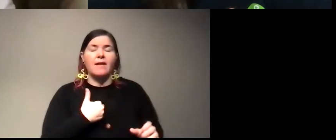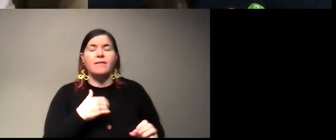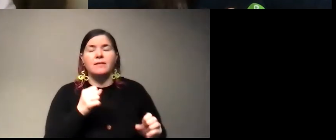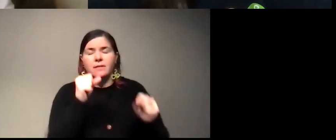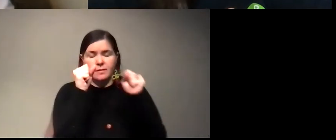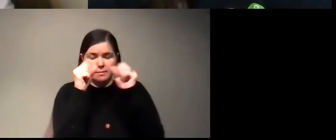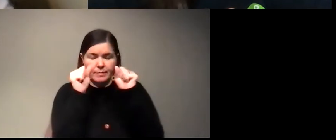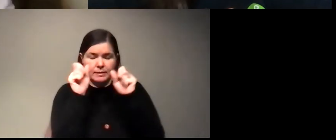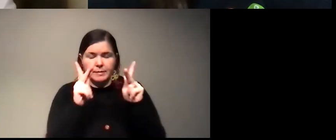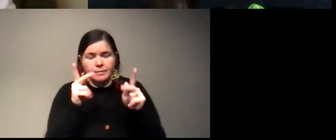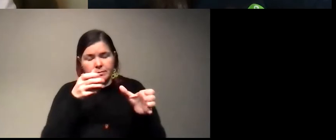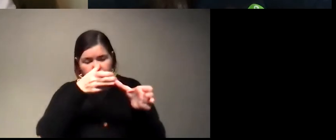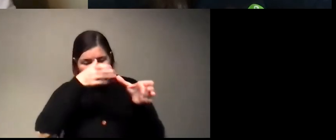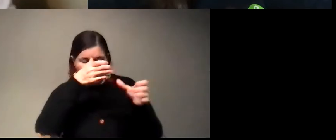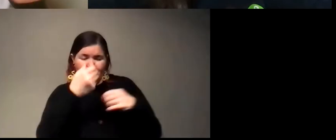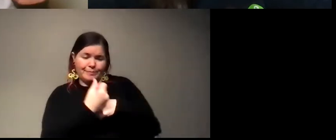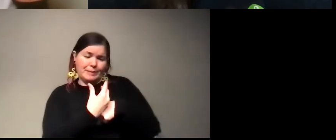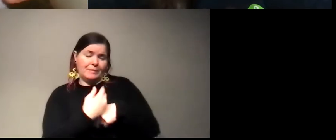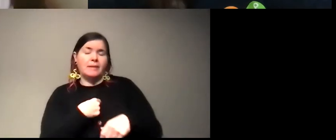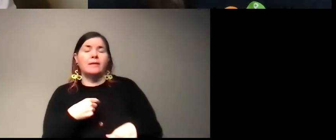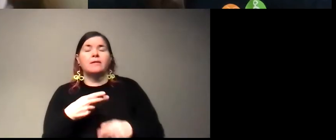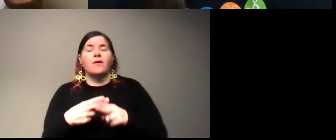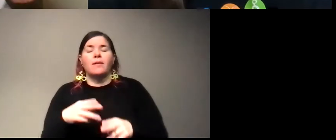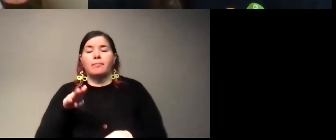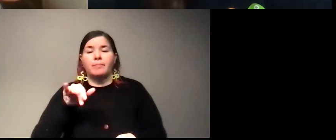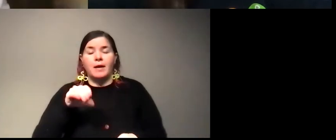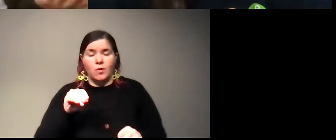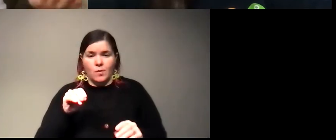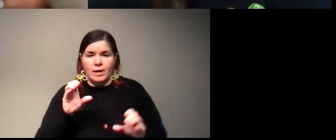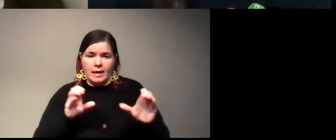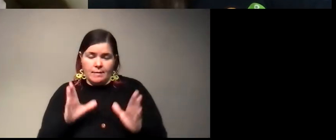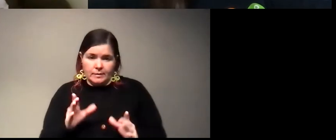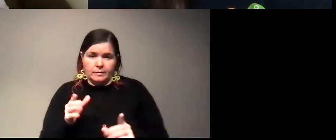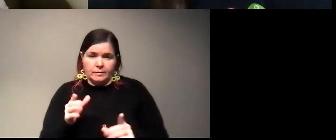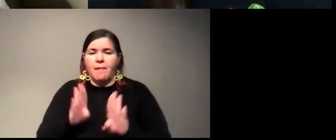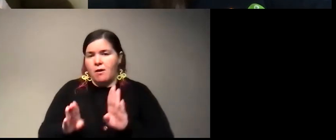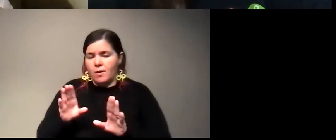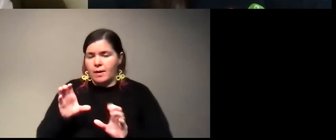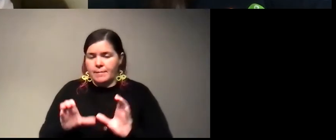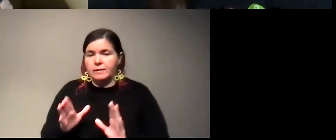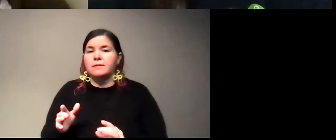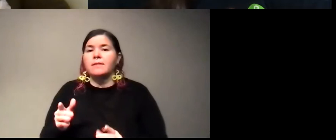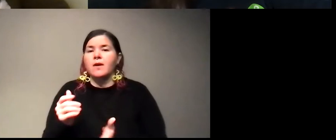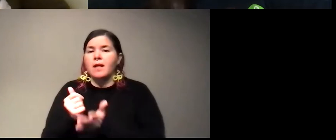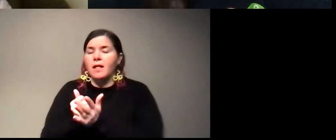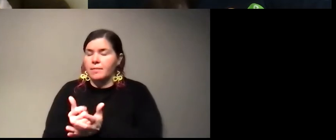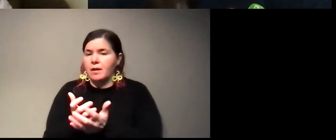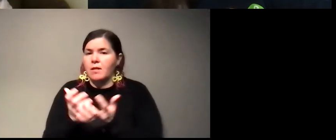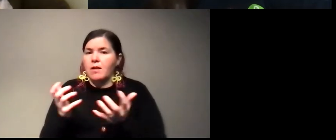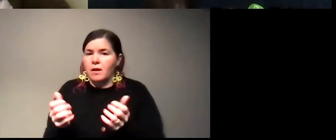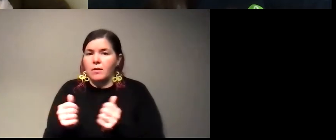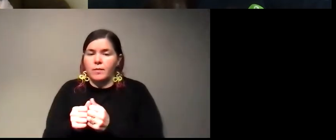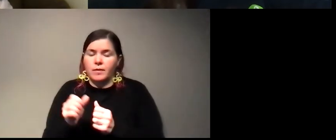so smart, way smarter than me, called biochemists, and the biochemists are the ones that are helping an awful lot with